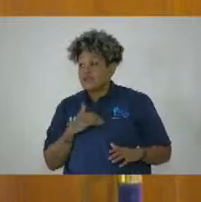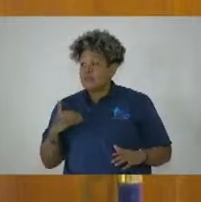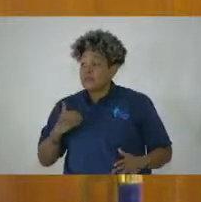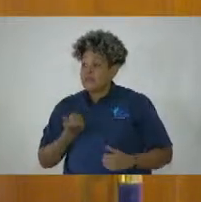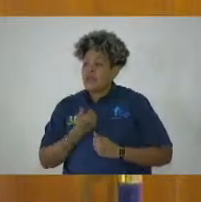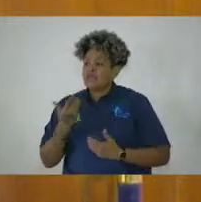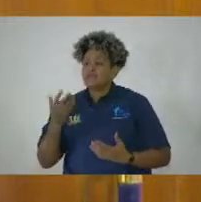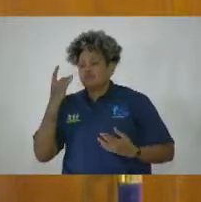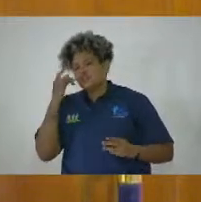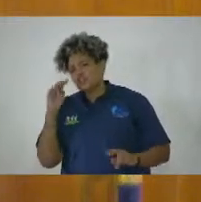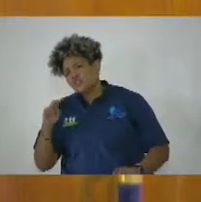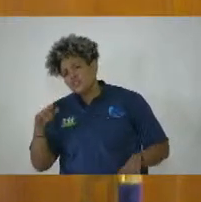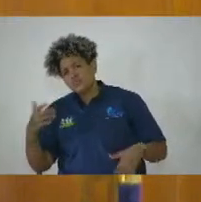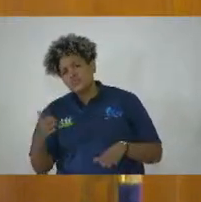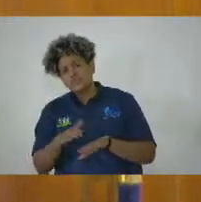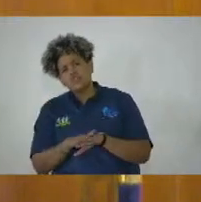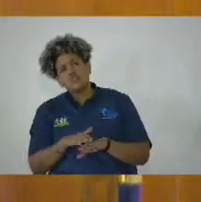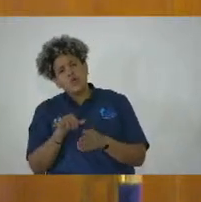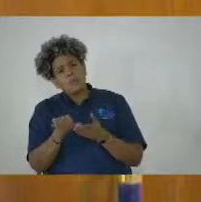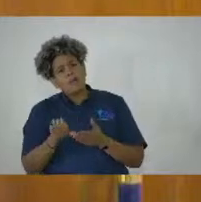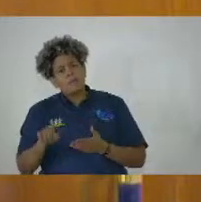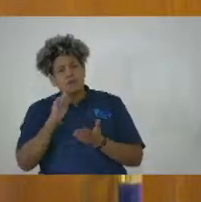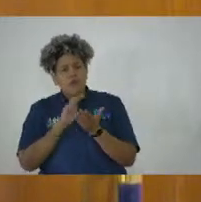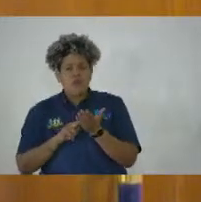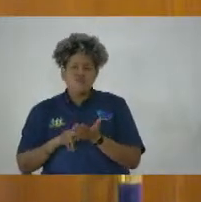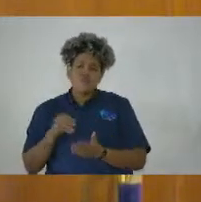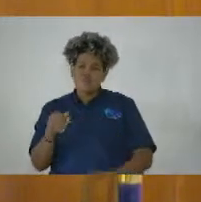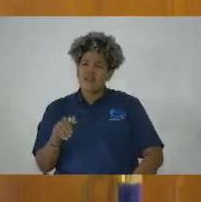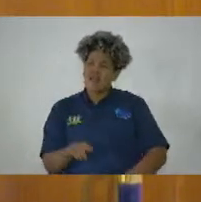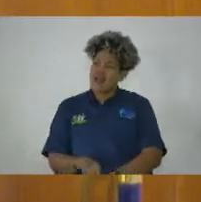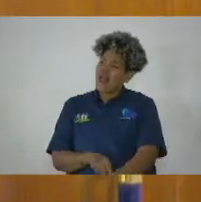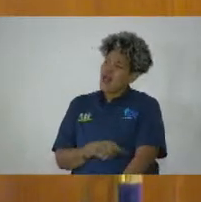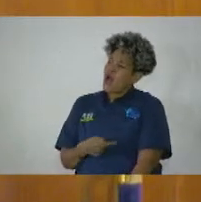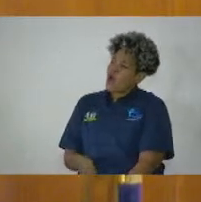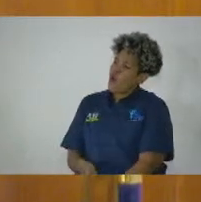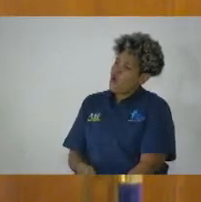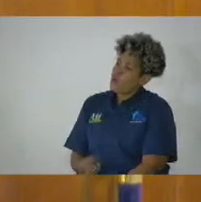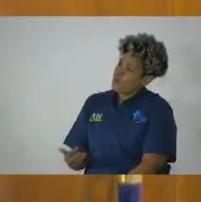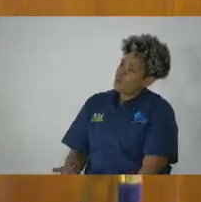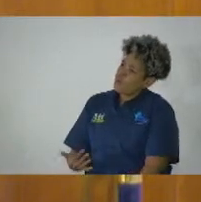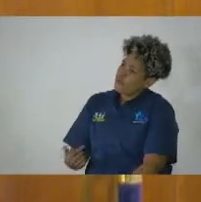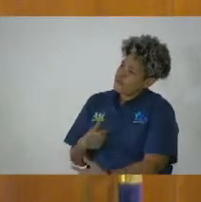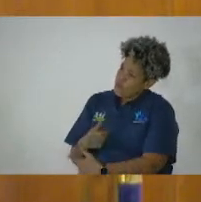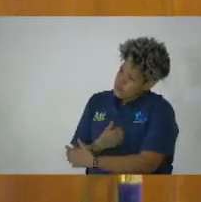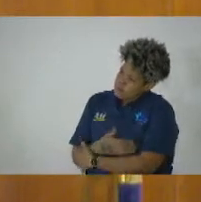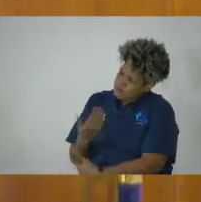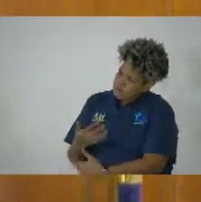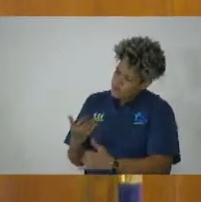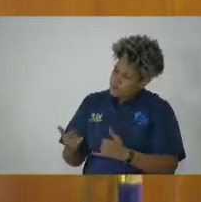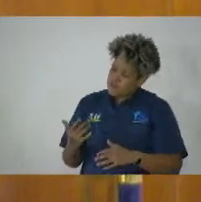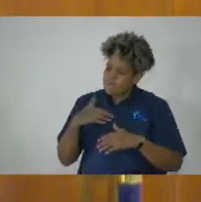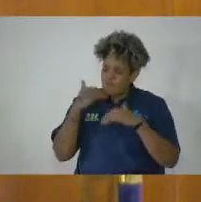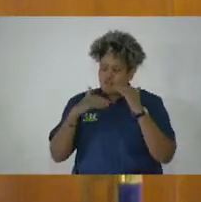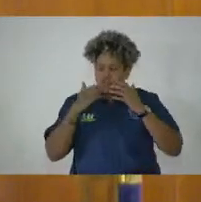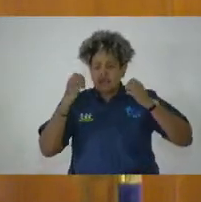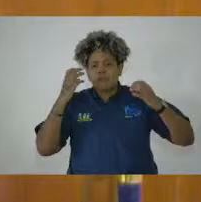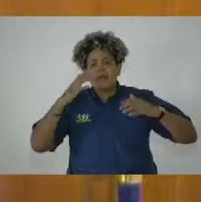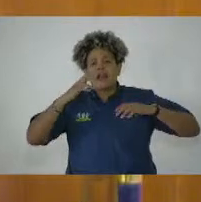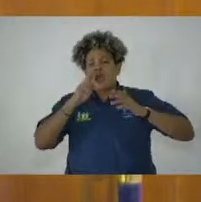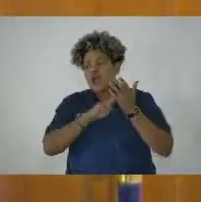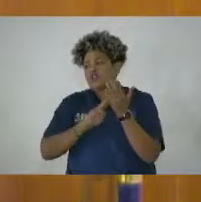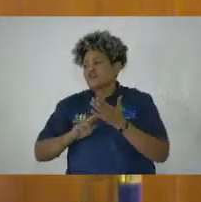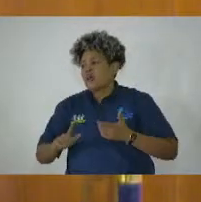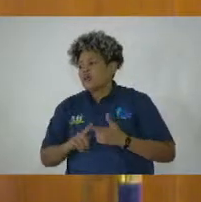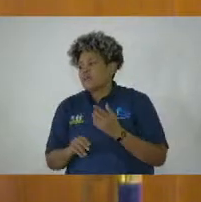expressed concern about the slow payment to contractors, which has frustrated many contractors